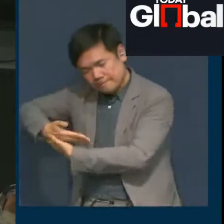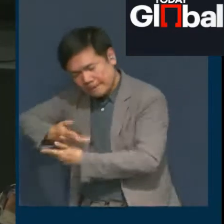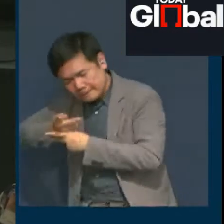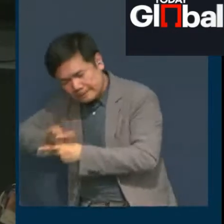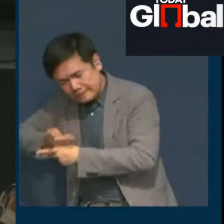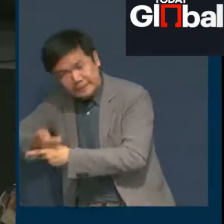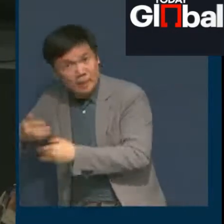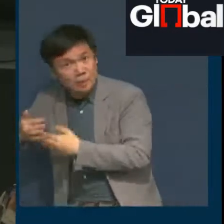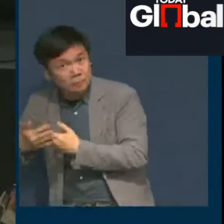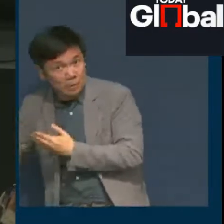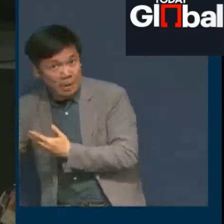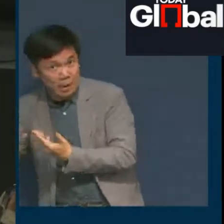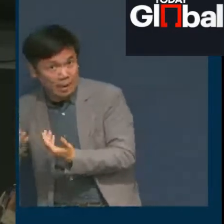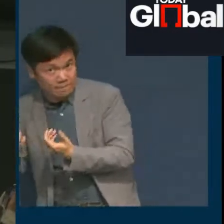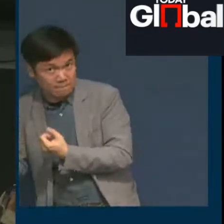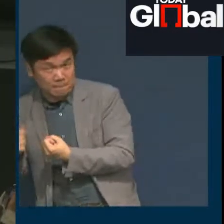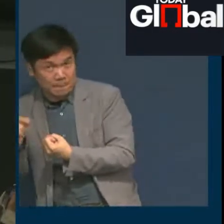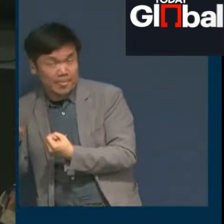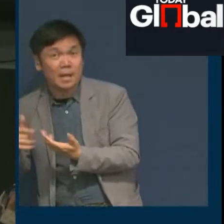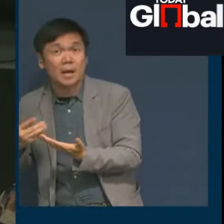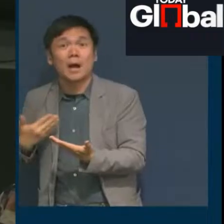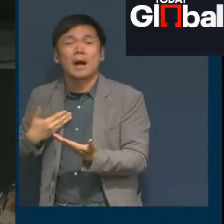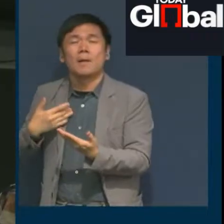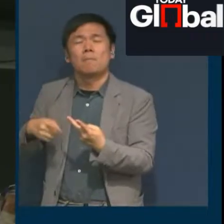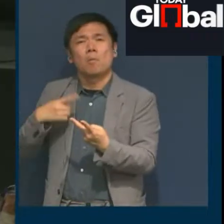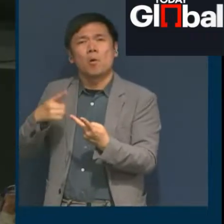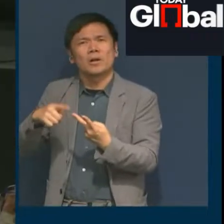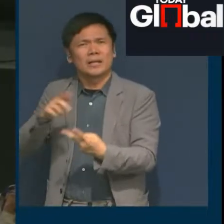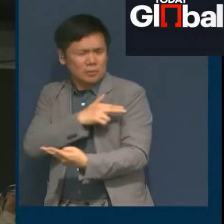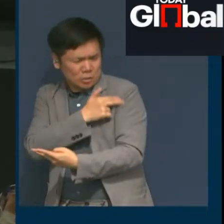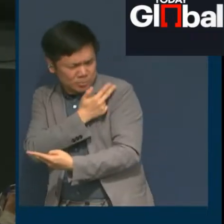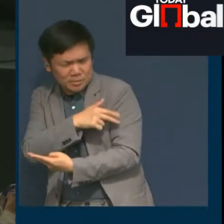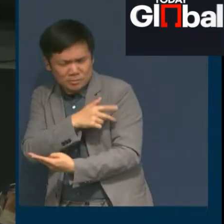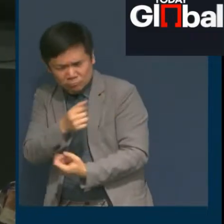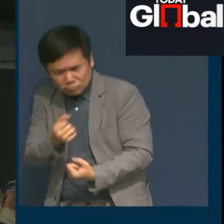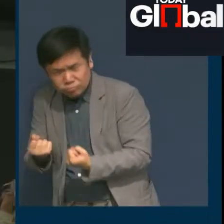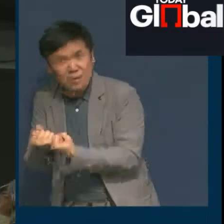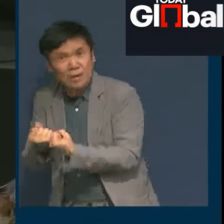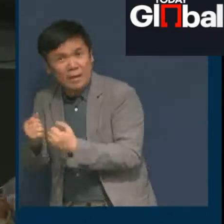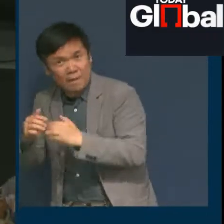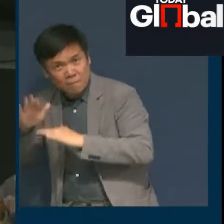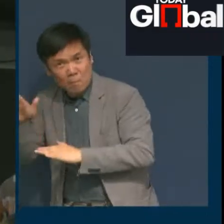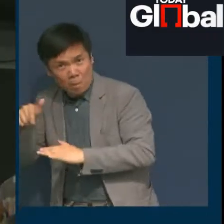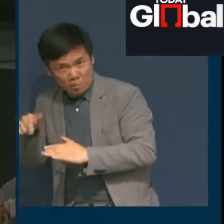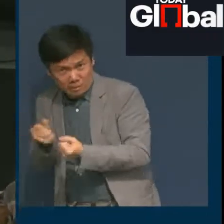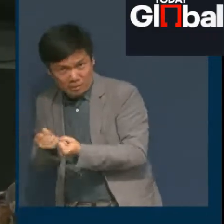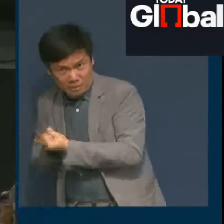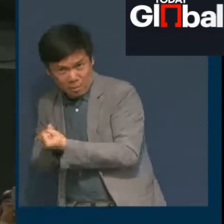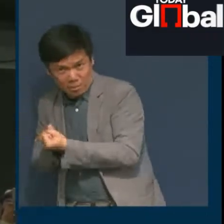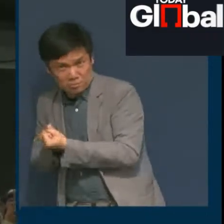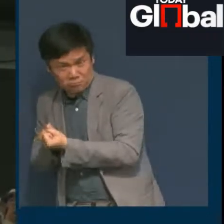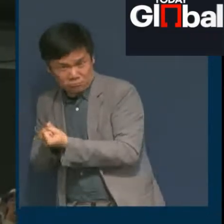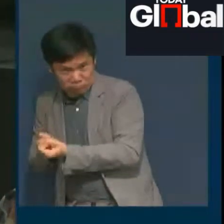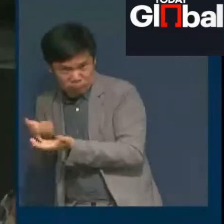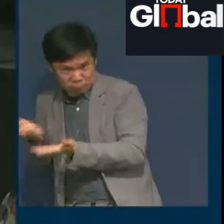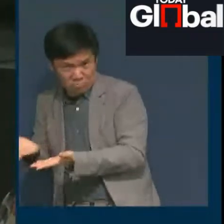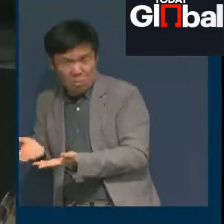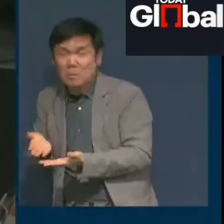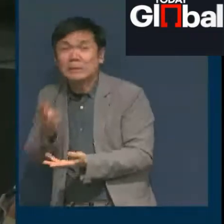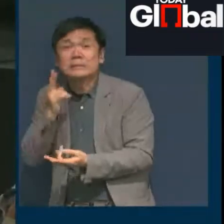And they also need specific follow-up. Do they receive special support? We also would like to find out